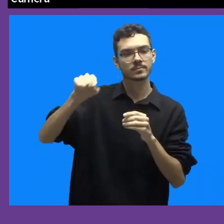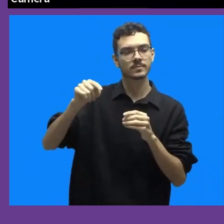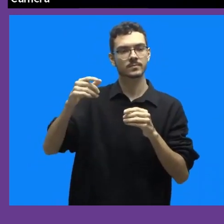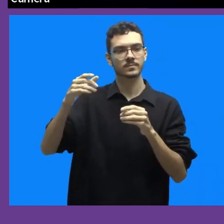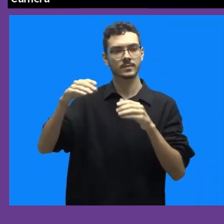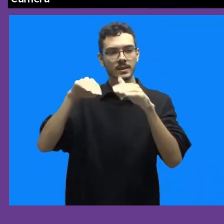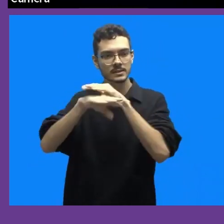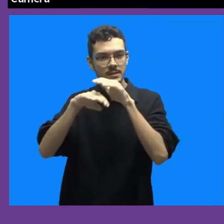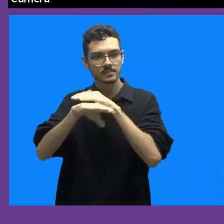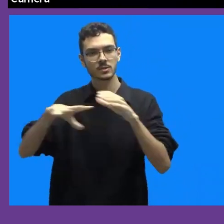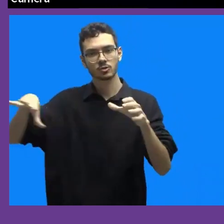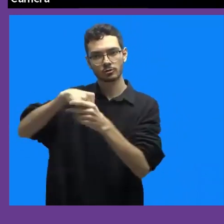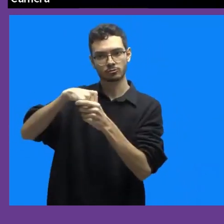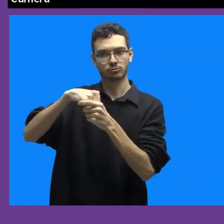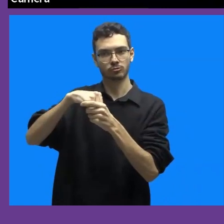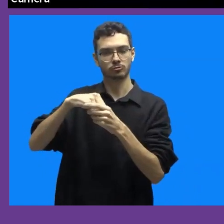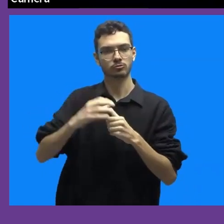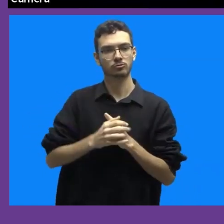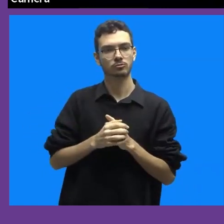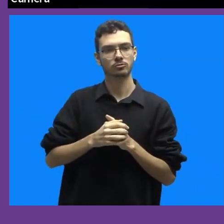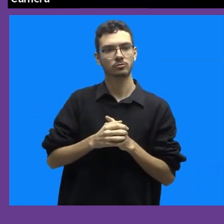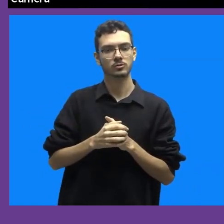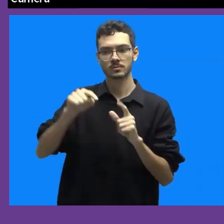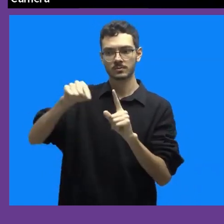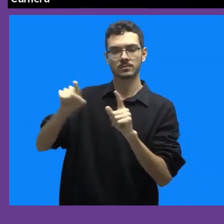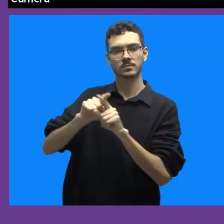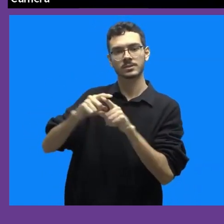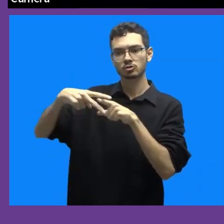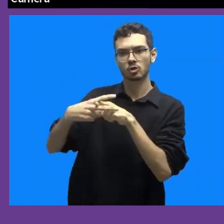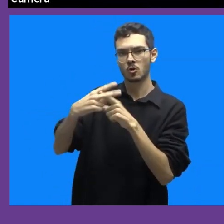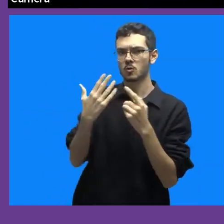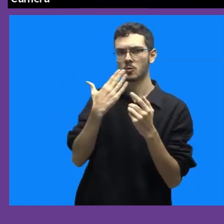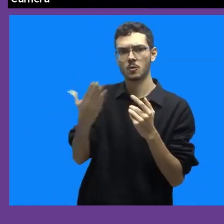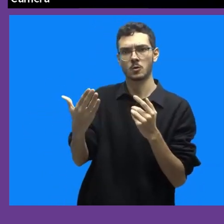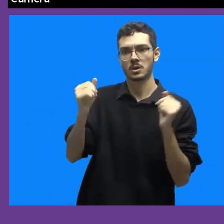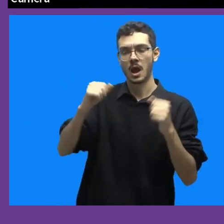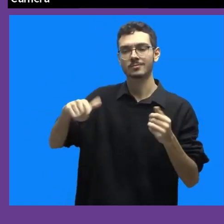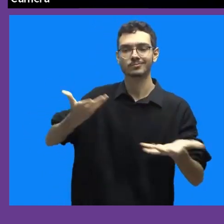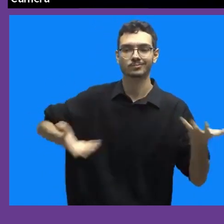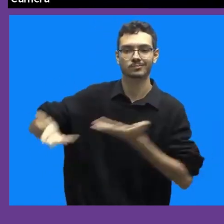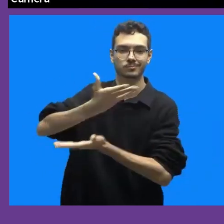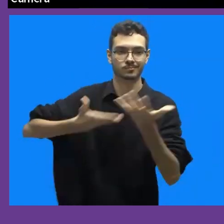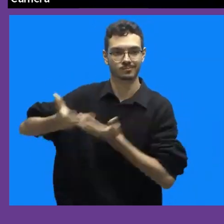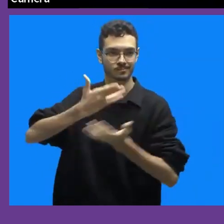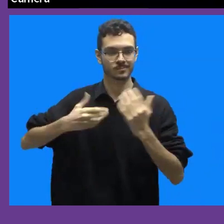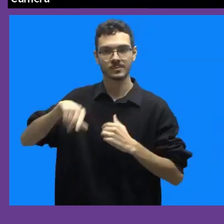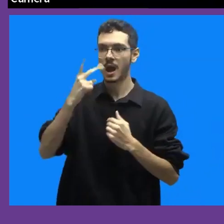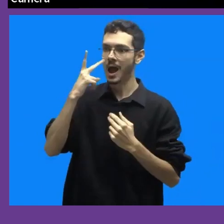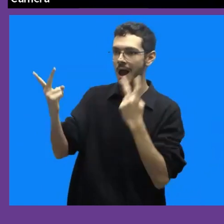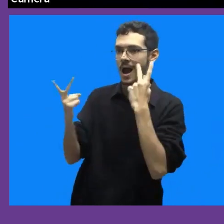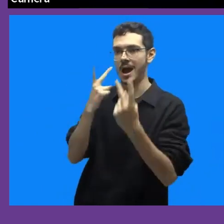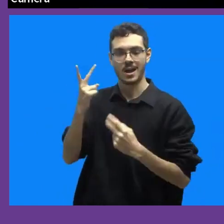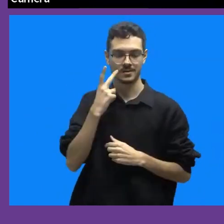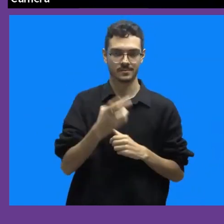own institutions. Today, we'll dive into some inspiring accessibility projects led by participants